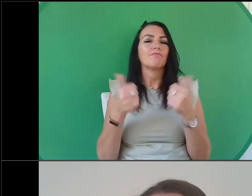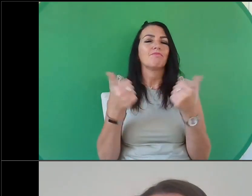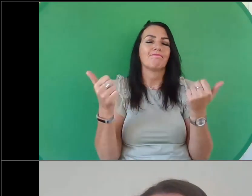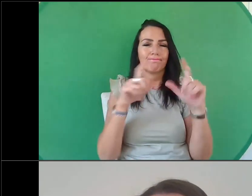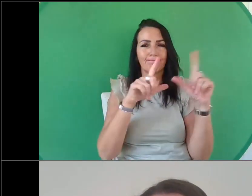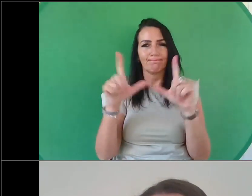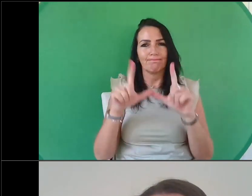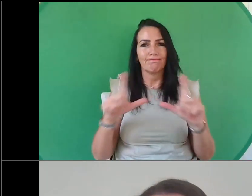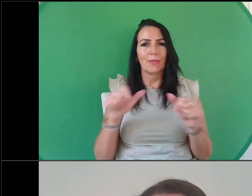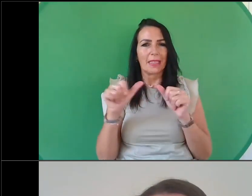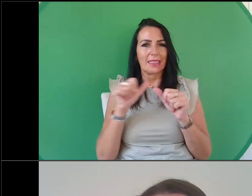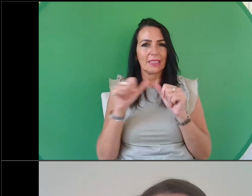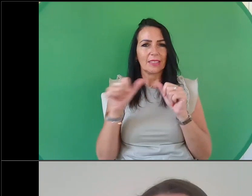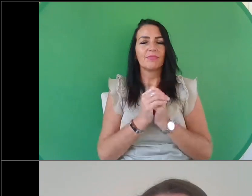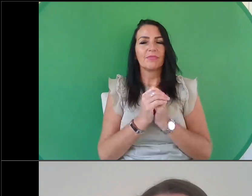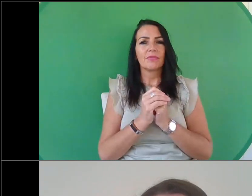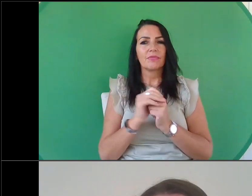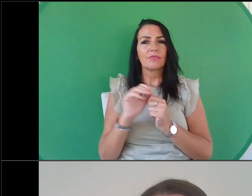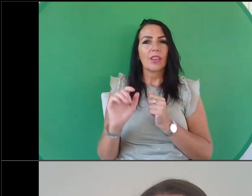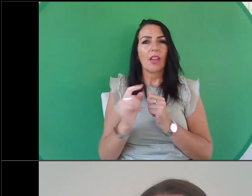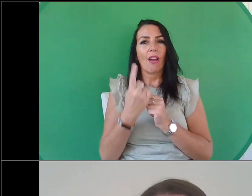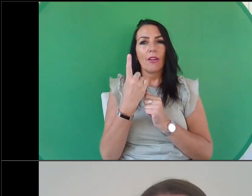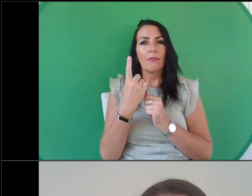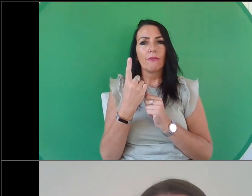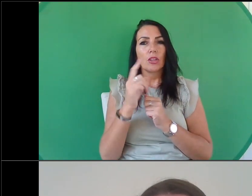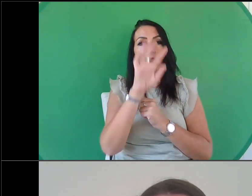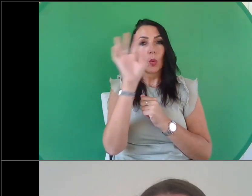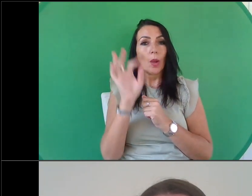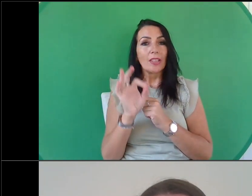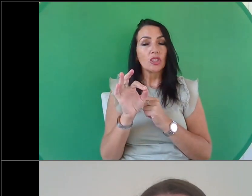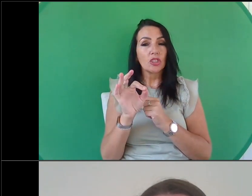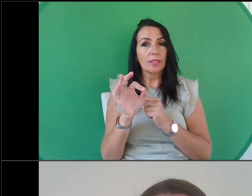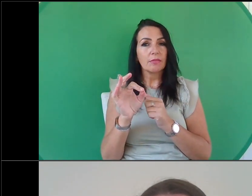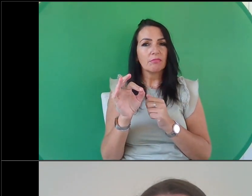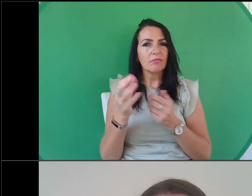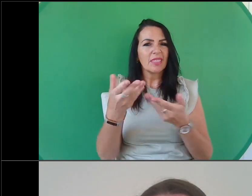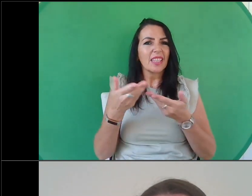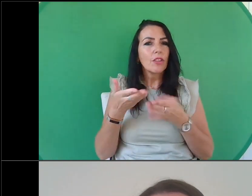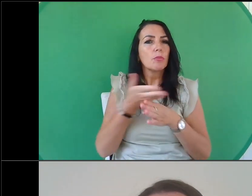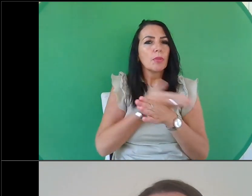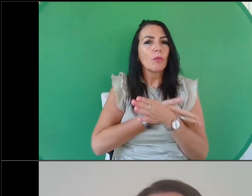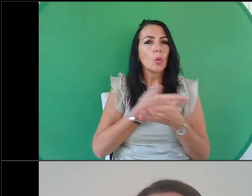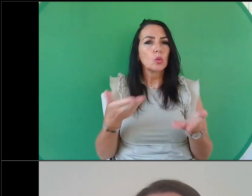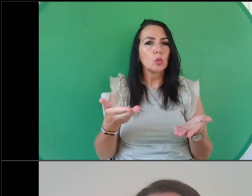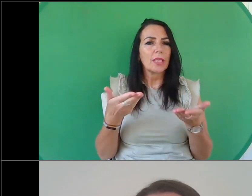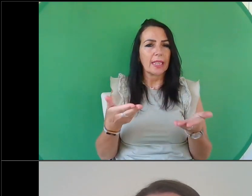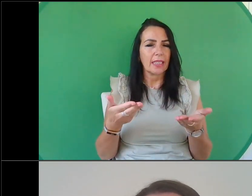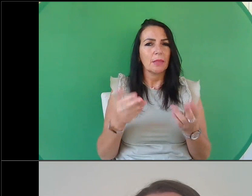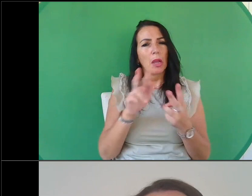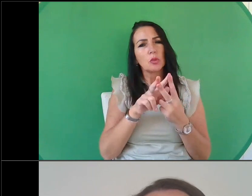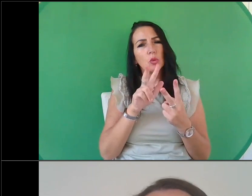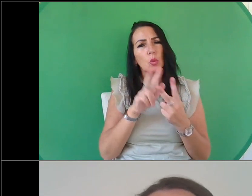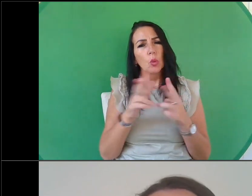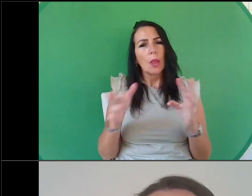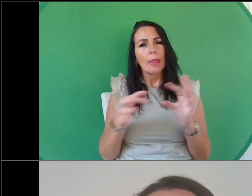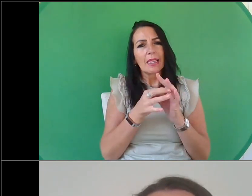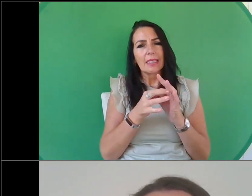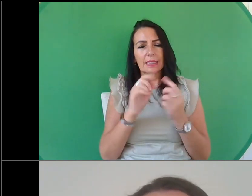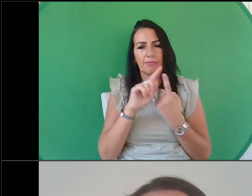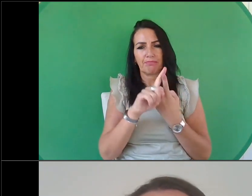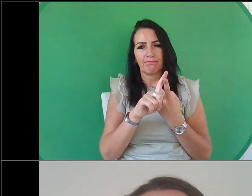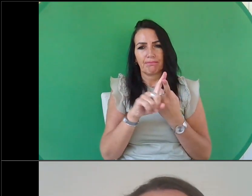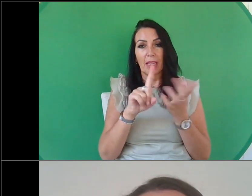Okay, so our first pre-submitted questions. So there's two questions that I'm going to ask Lucy together, if that's okay. So